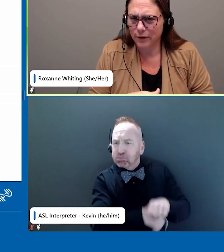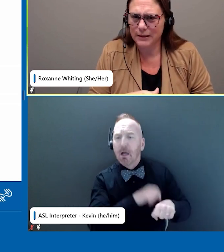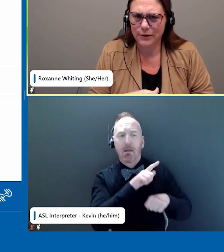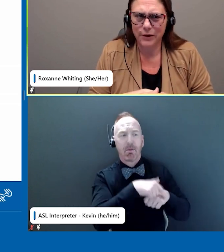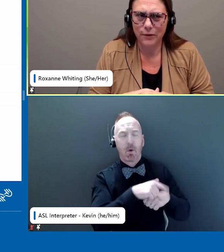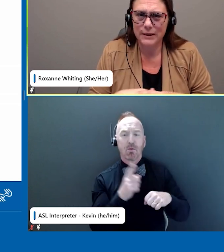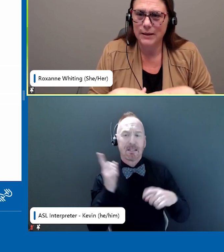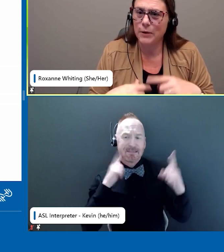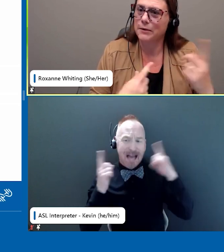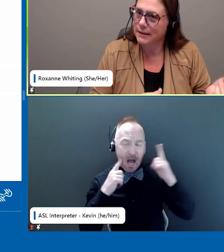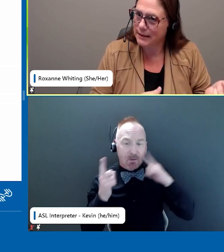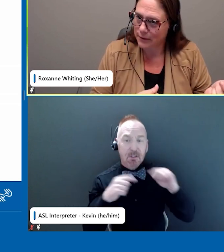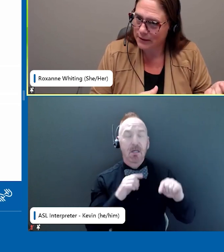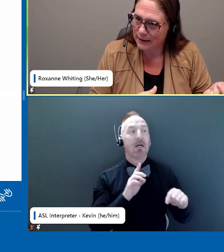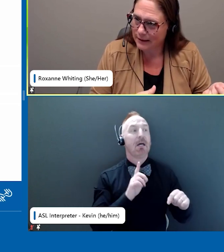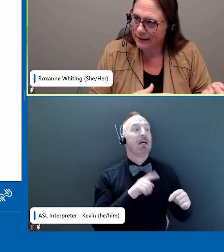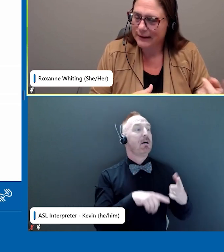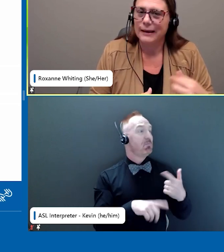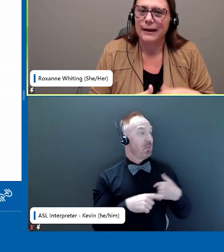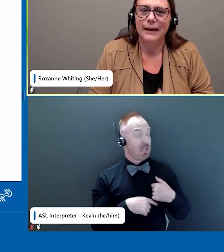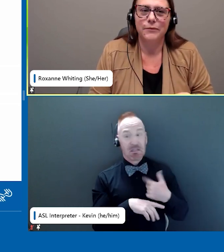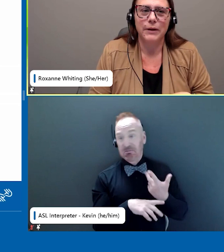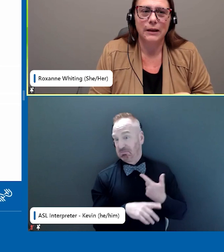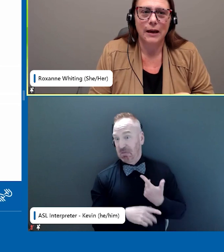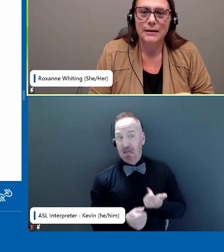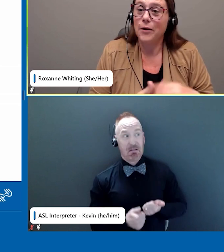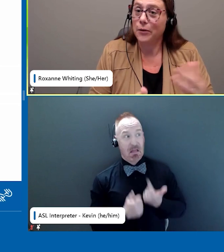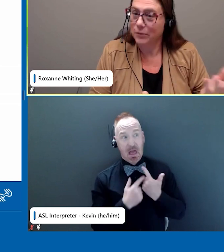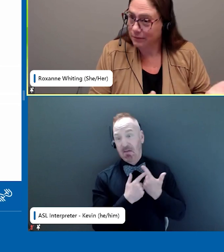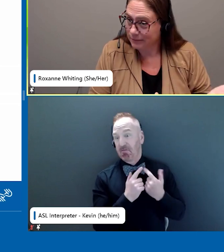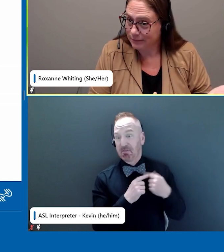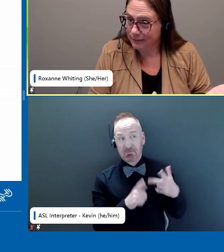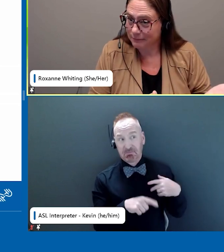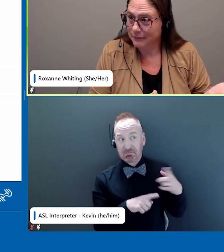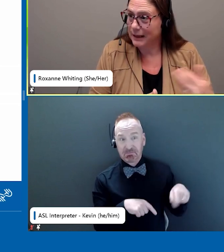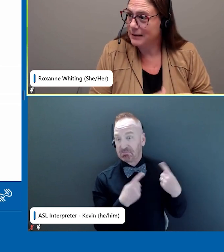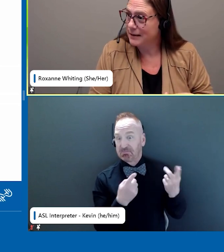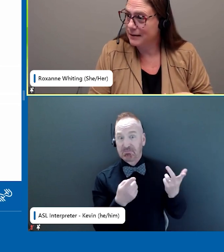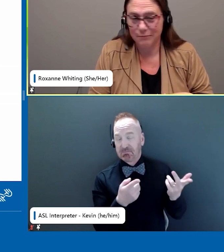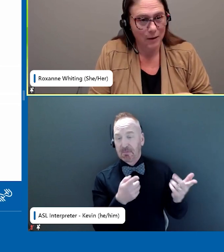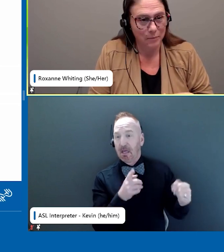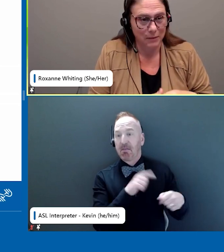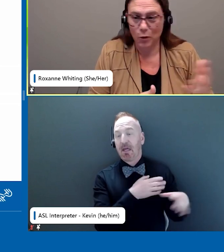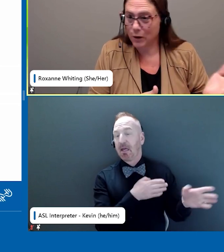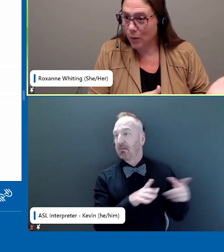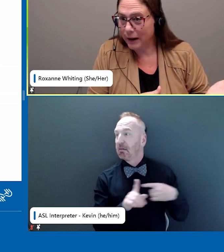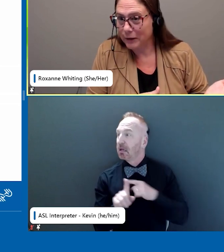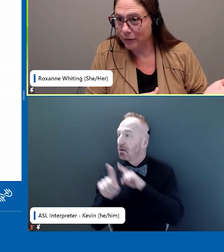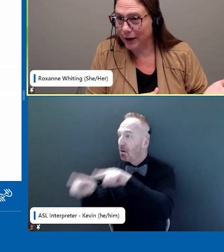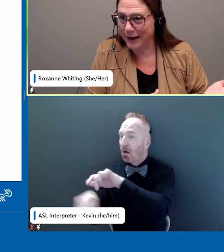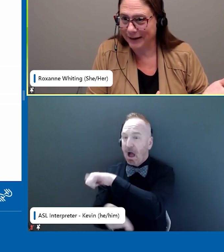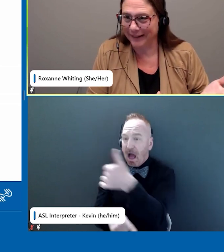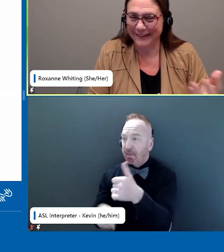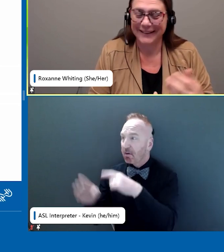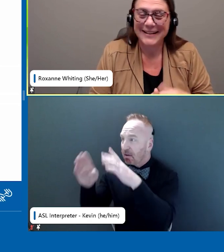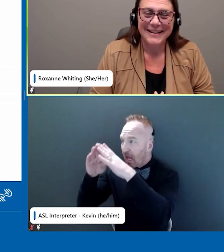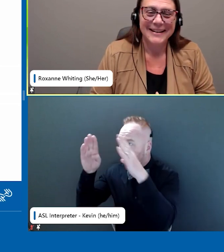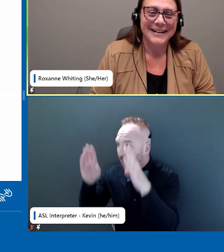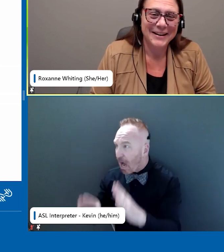anything different until you go to someone else's house and realize, oh, it's a bit more quiet over